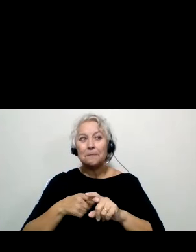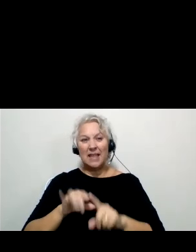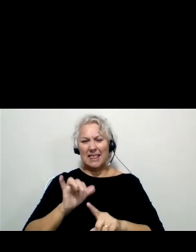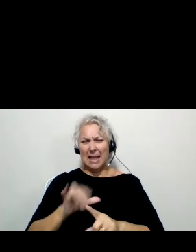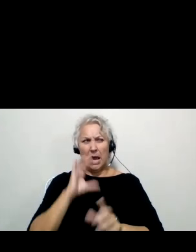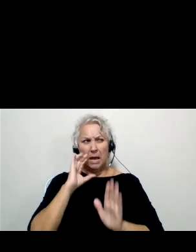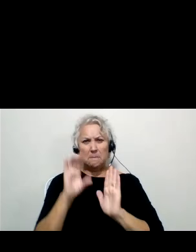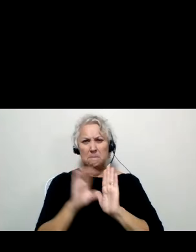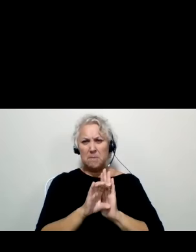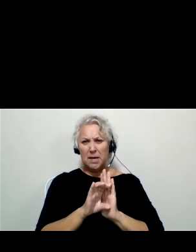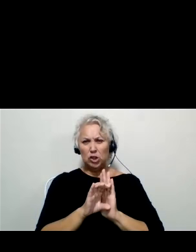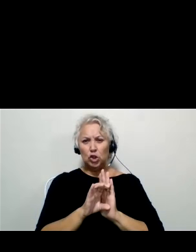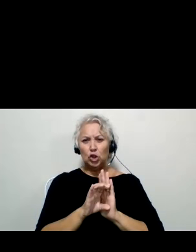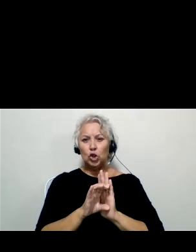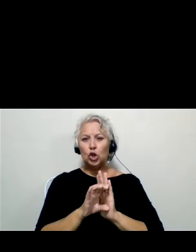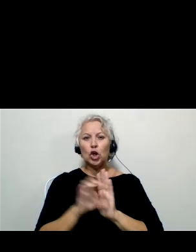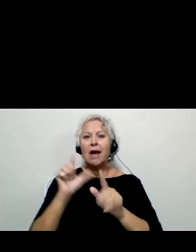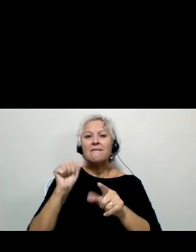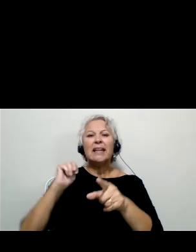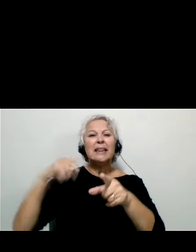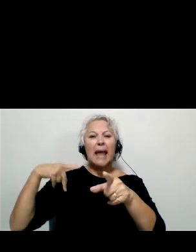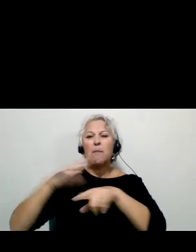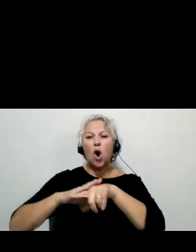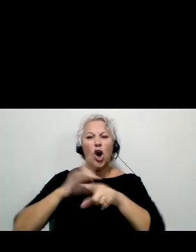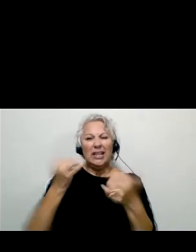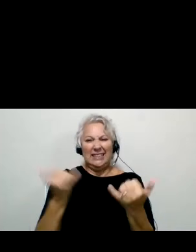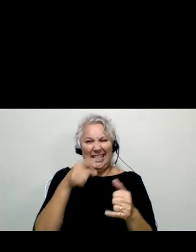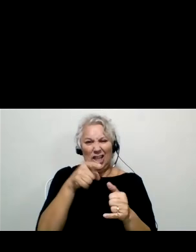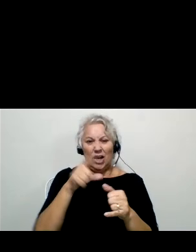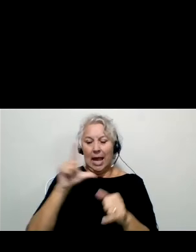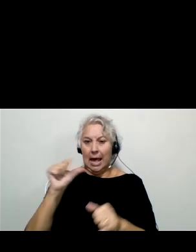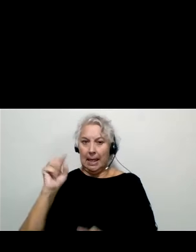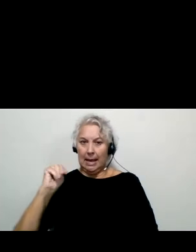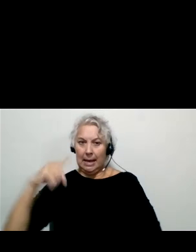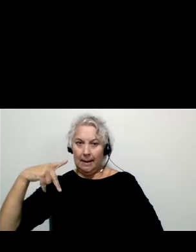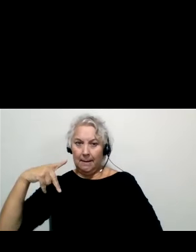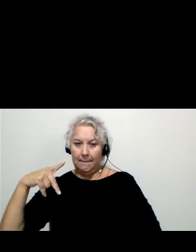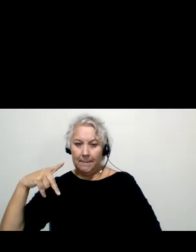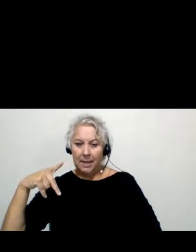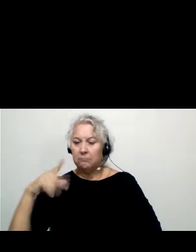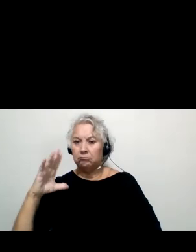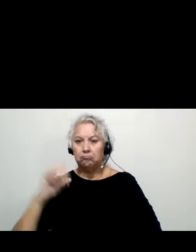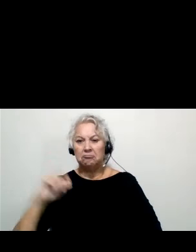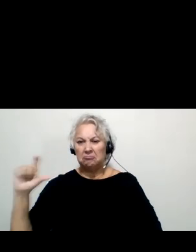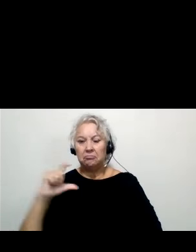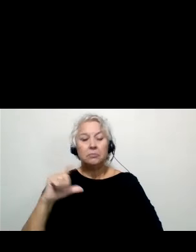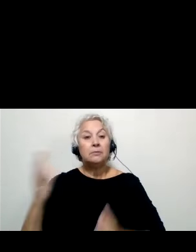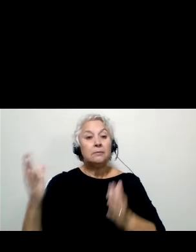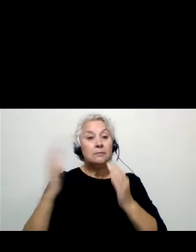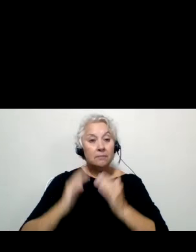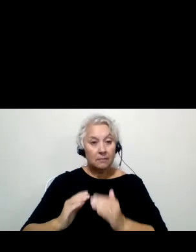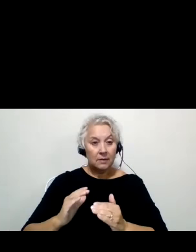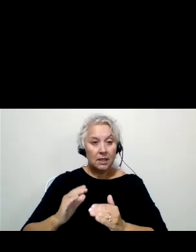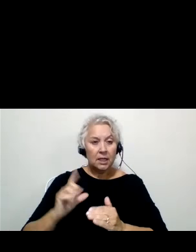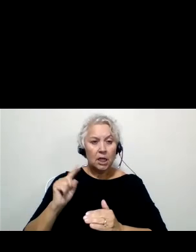picture is just of the LAMP app logo, and it just spells out LAMP all in capital letters. The next thing you see is the